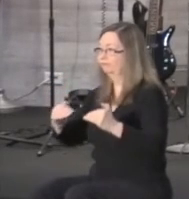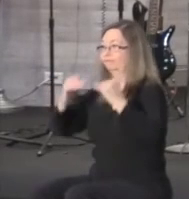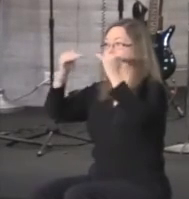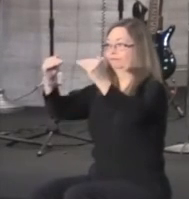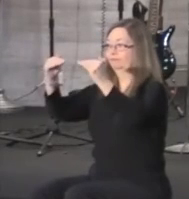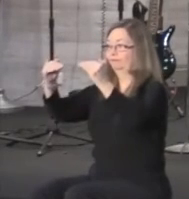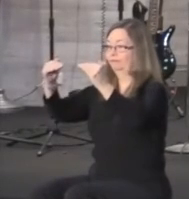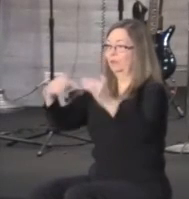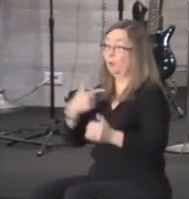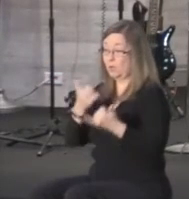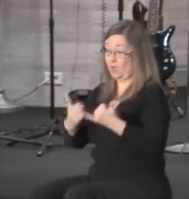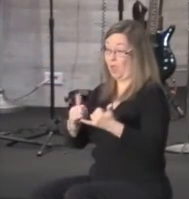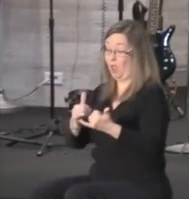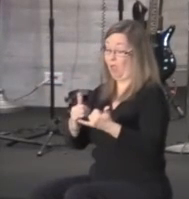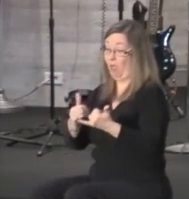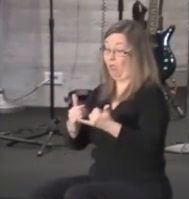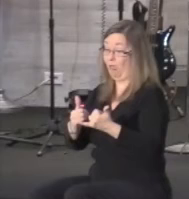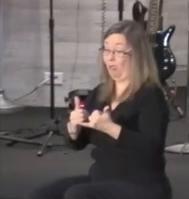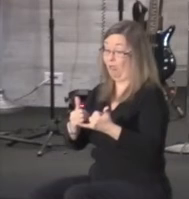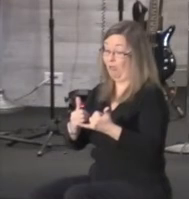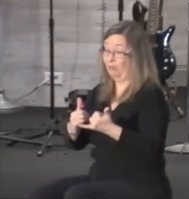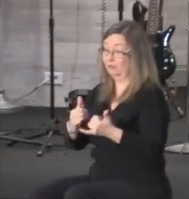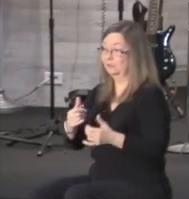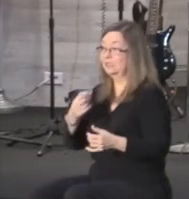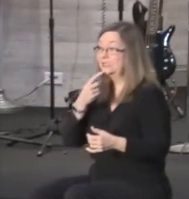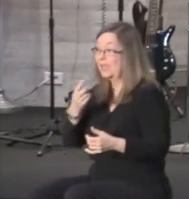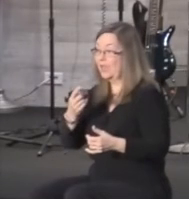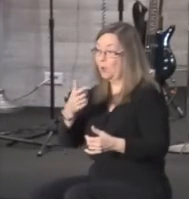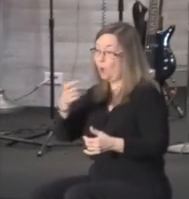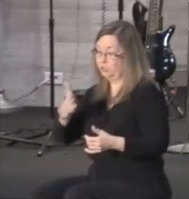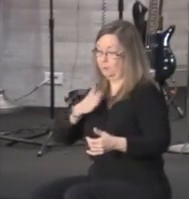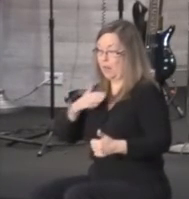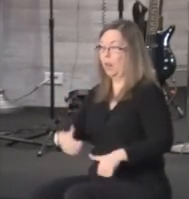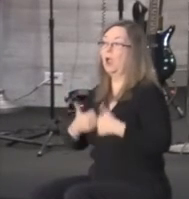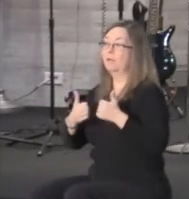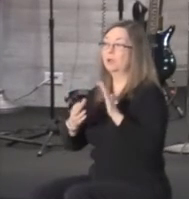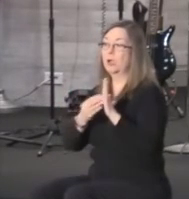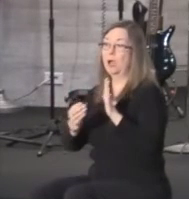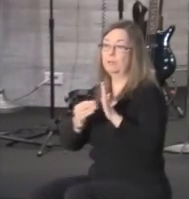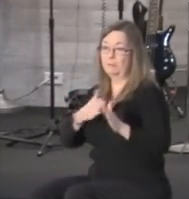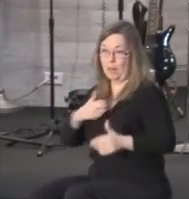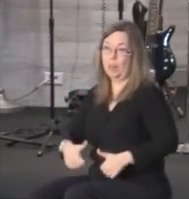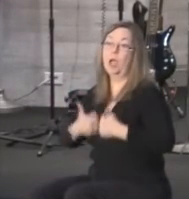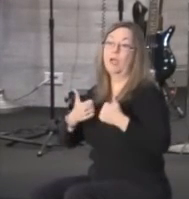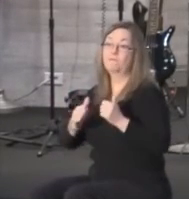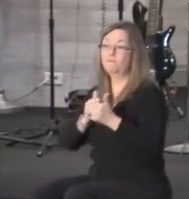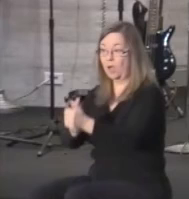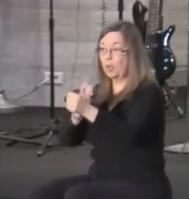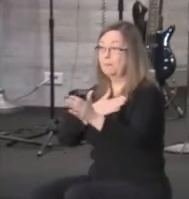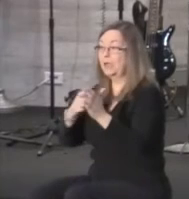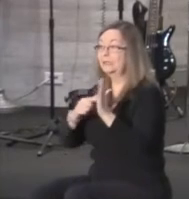We are now supposed to be the one who says, "Watch my life. Copy my life. Follow